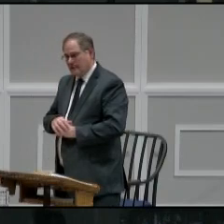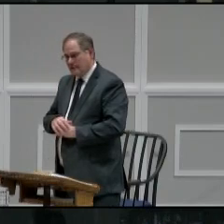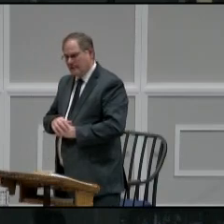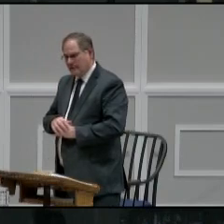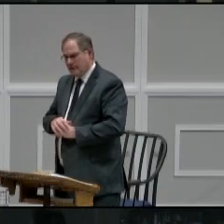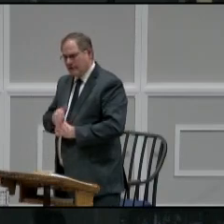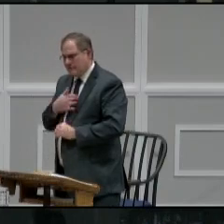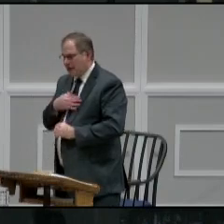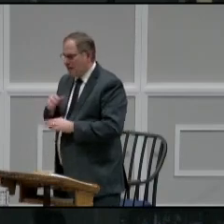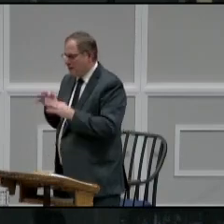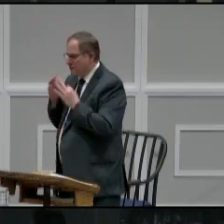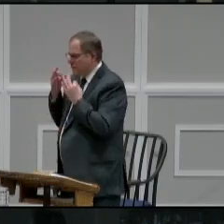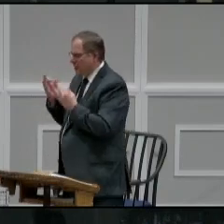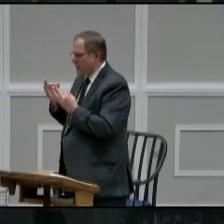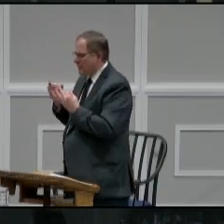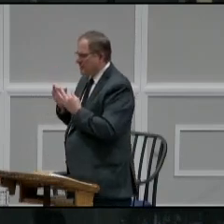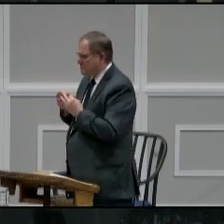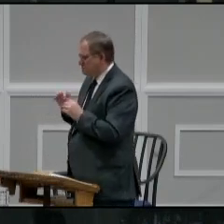My family,